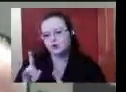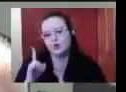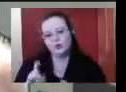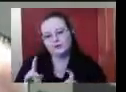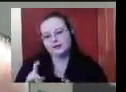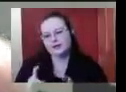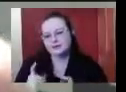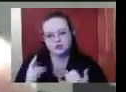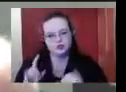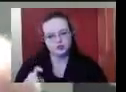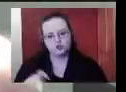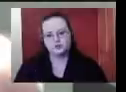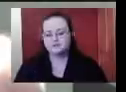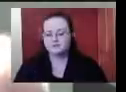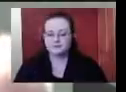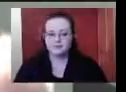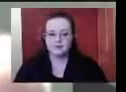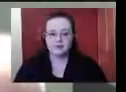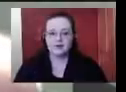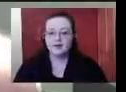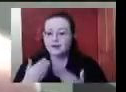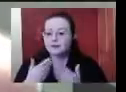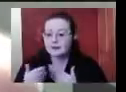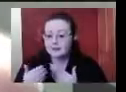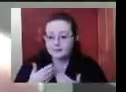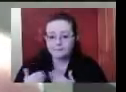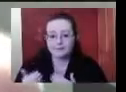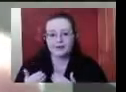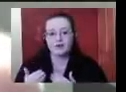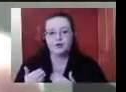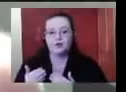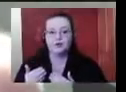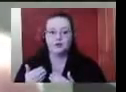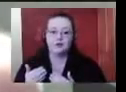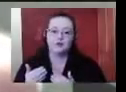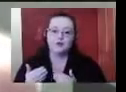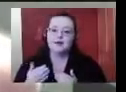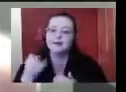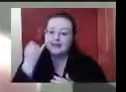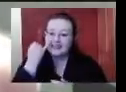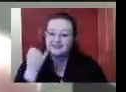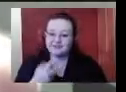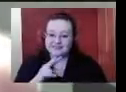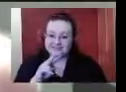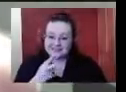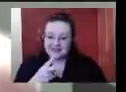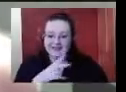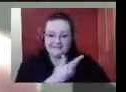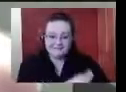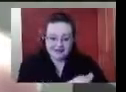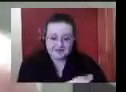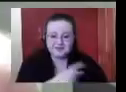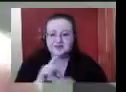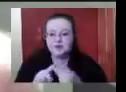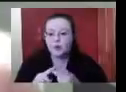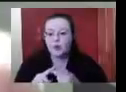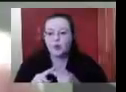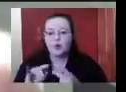individuals who are fully immunized or previously positive within the last 90 days will not necessarily require isolation